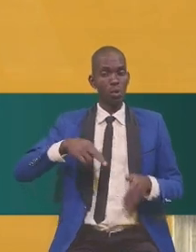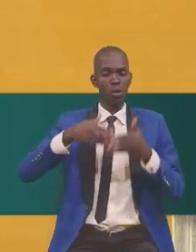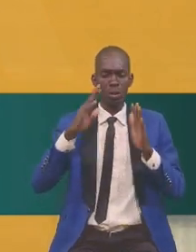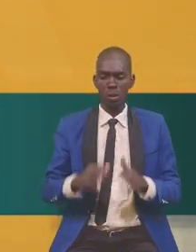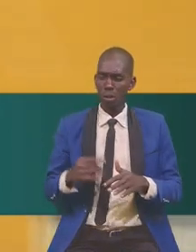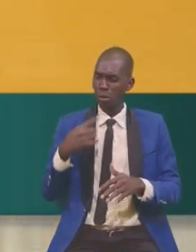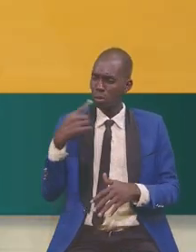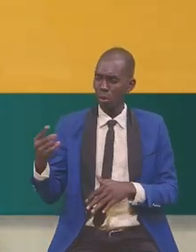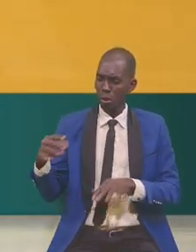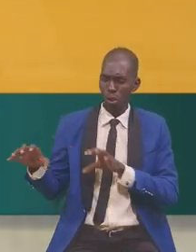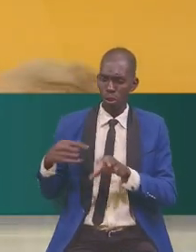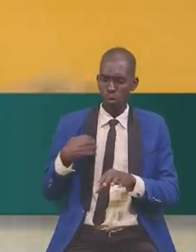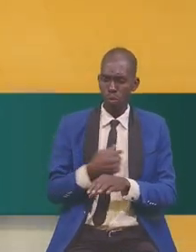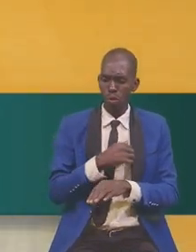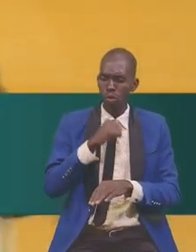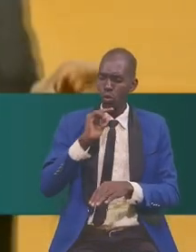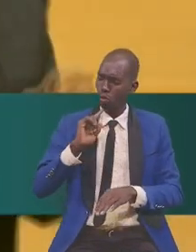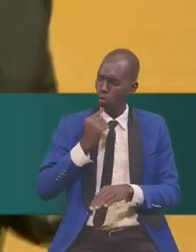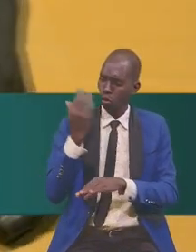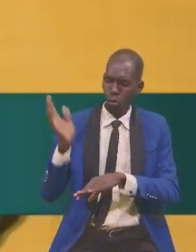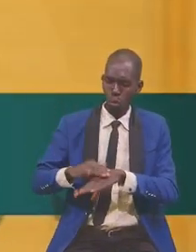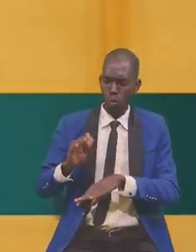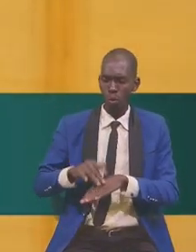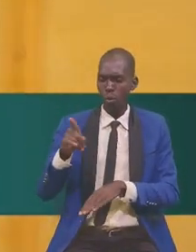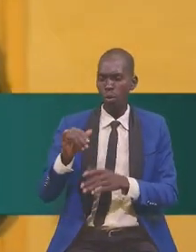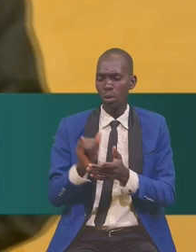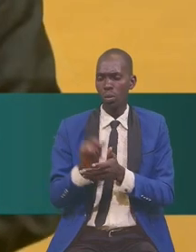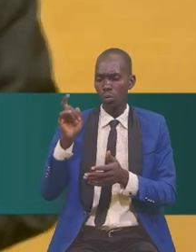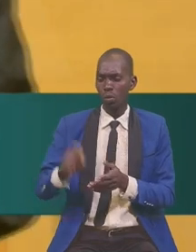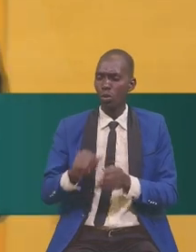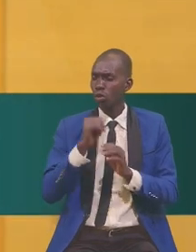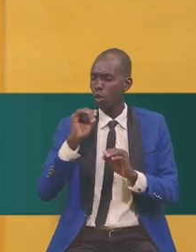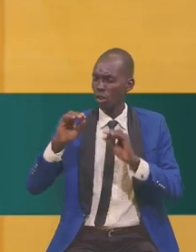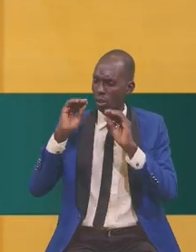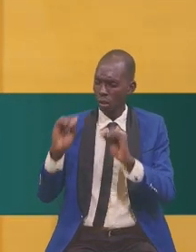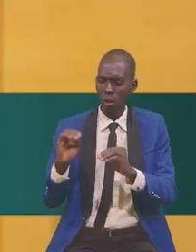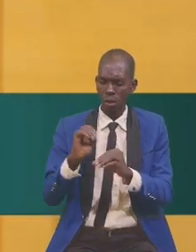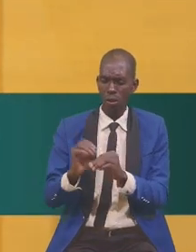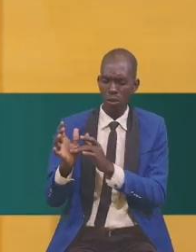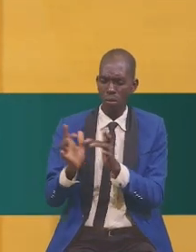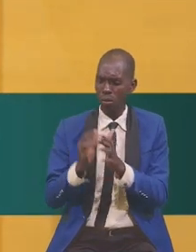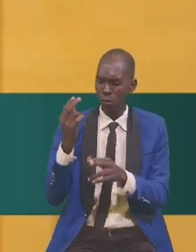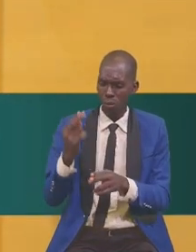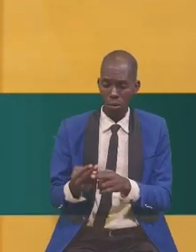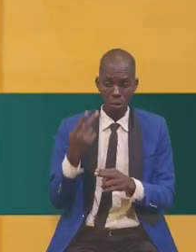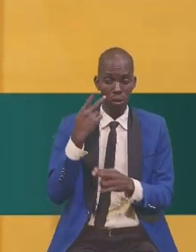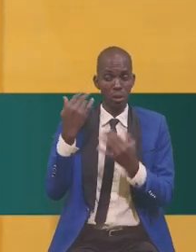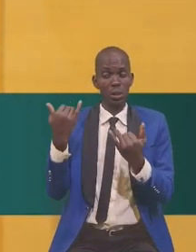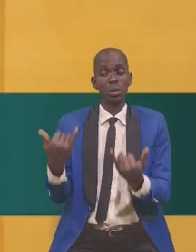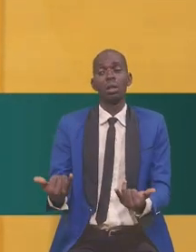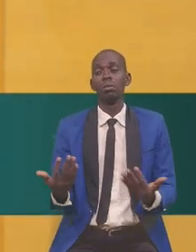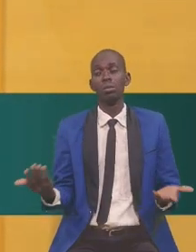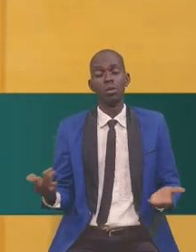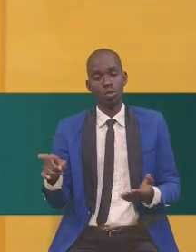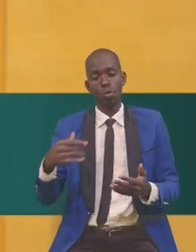strictly command you that ye should not teach in this name? Behold, ye have